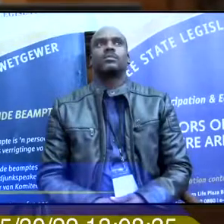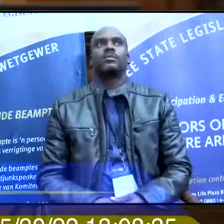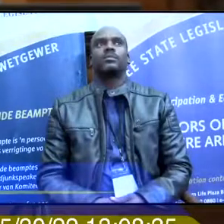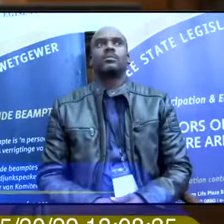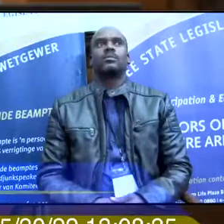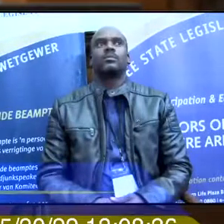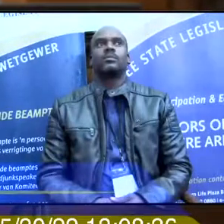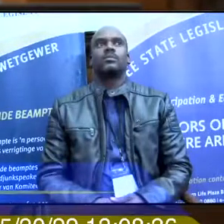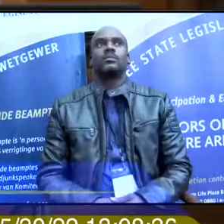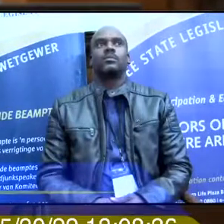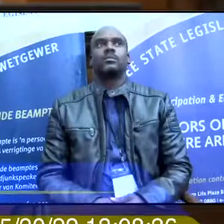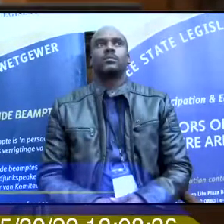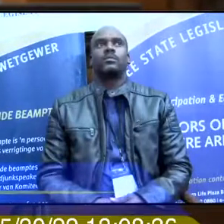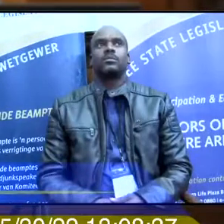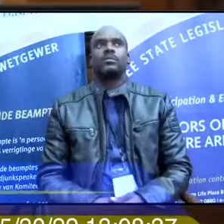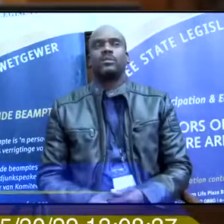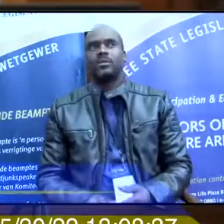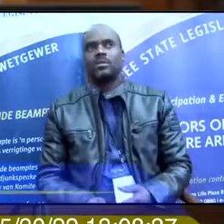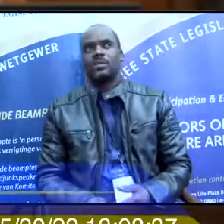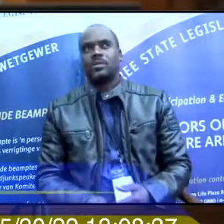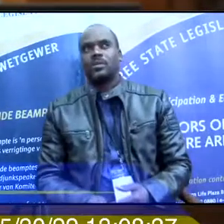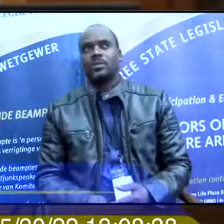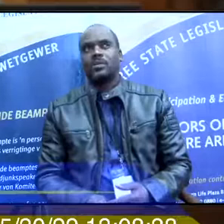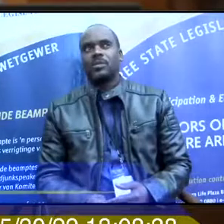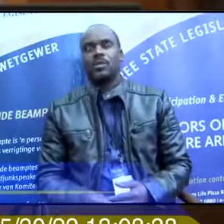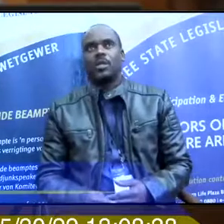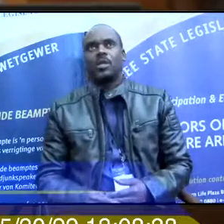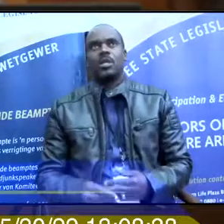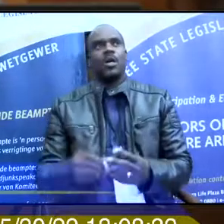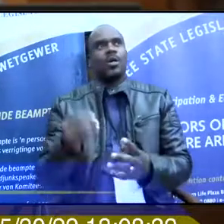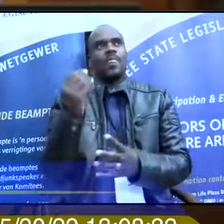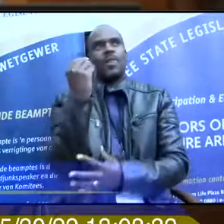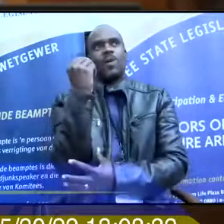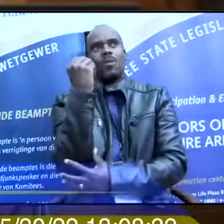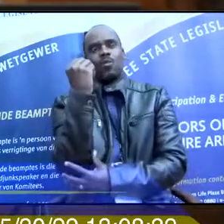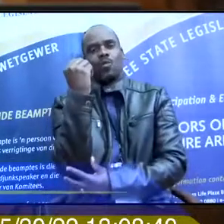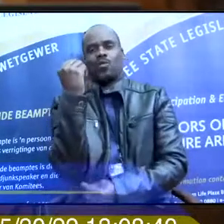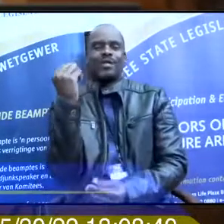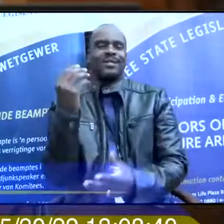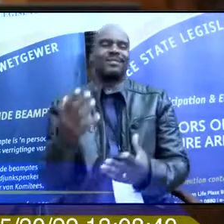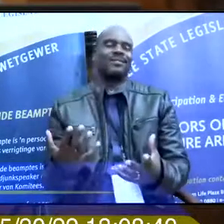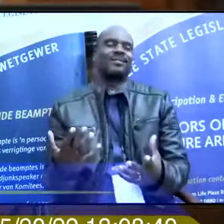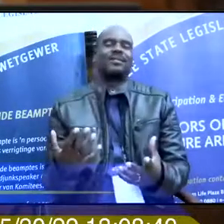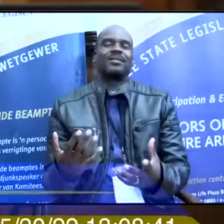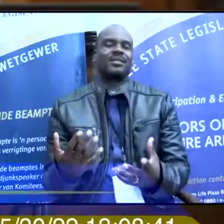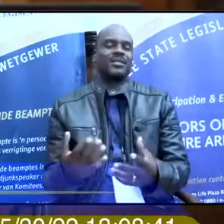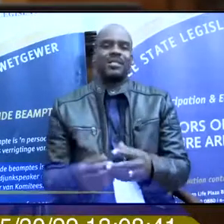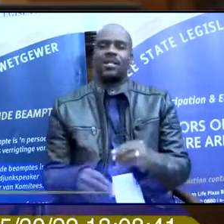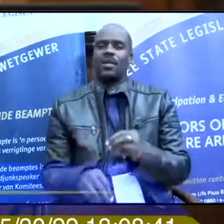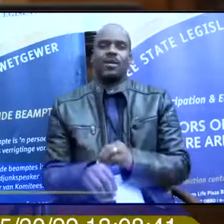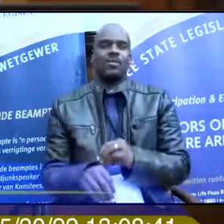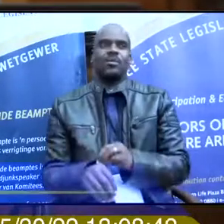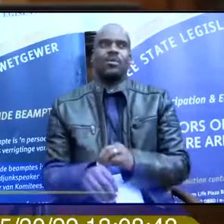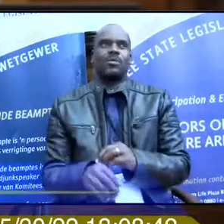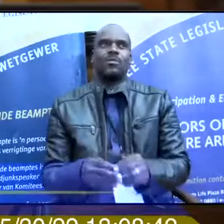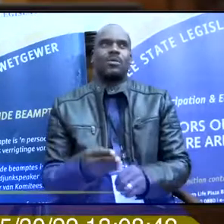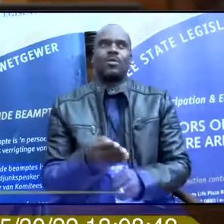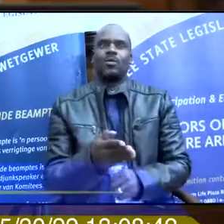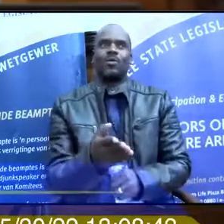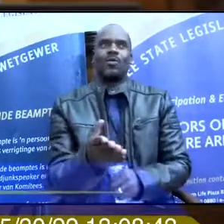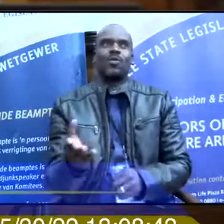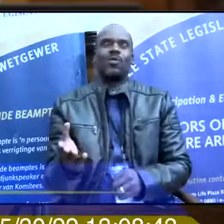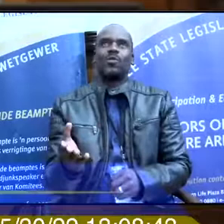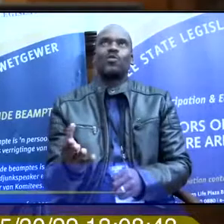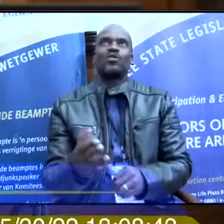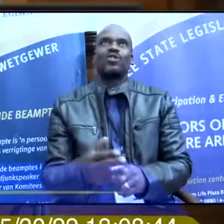findings indicate that unemployment and poverty is not uniform across skilled workers and gender most skilled